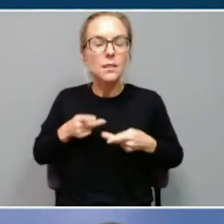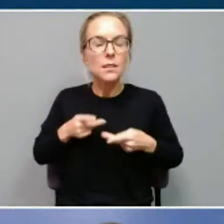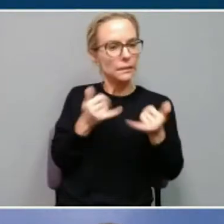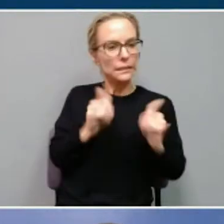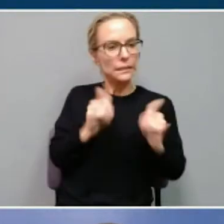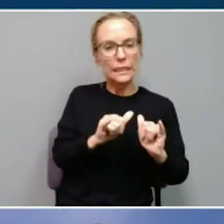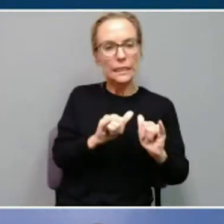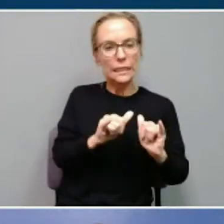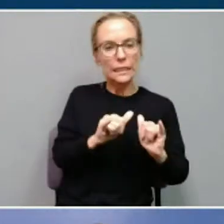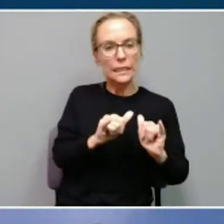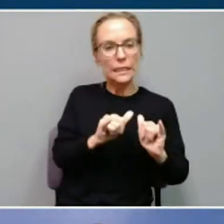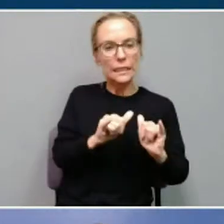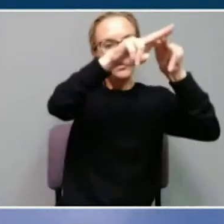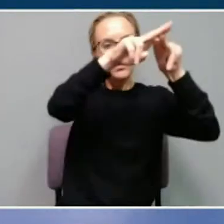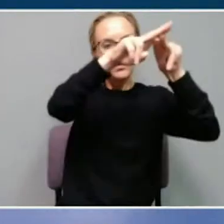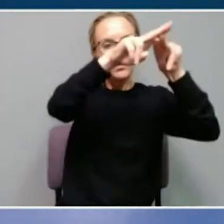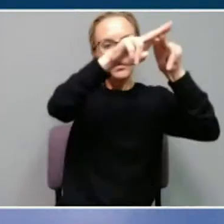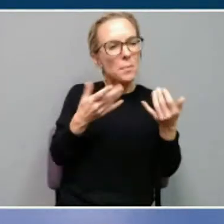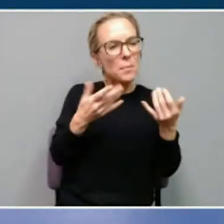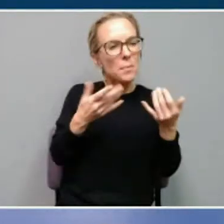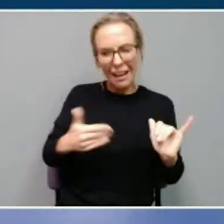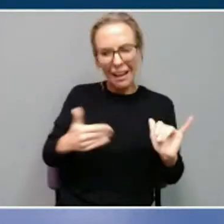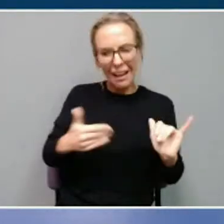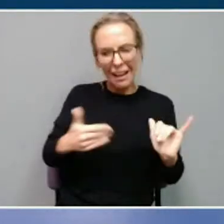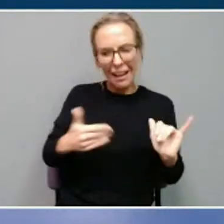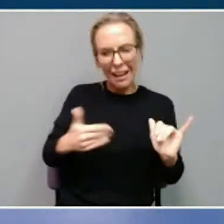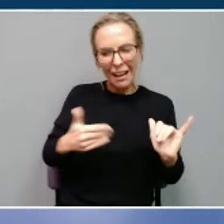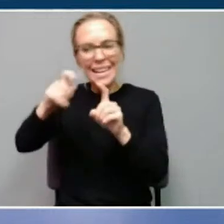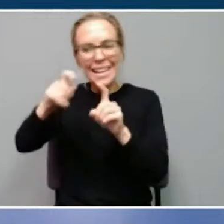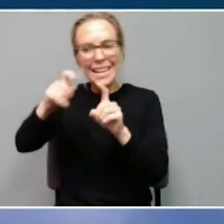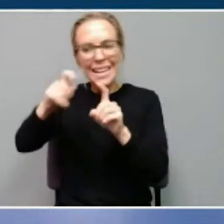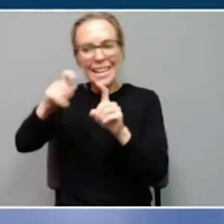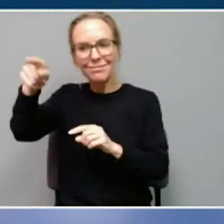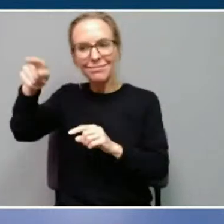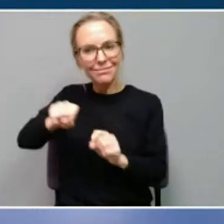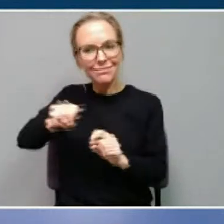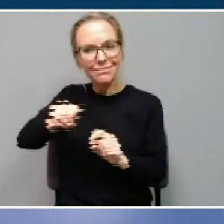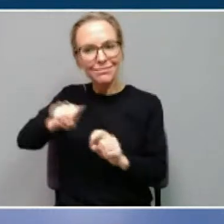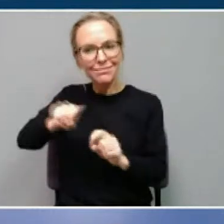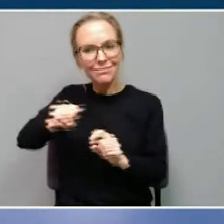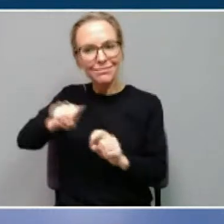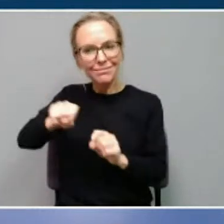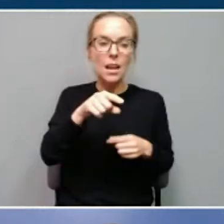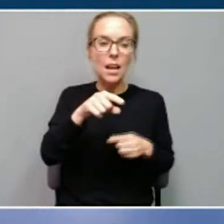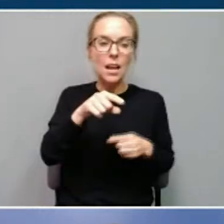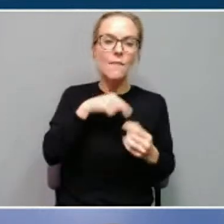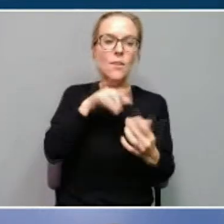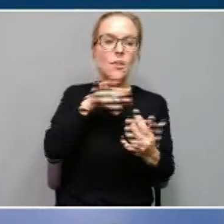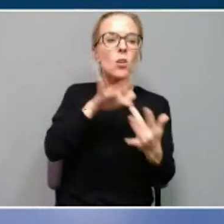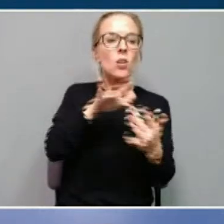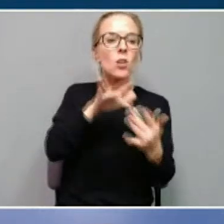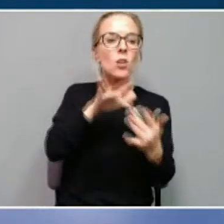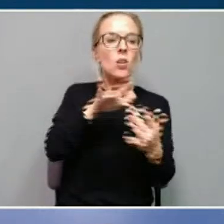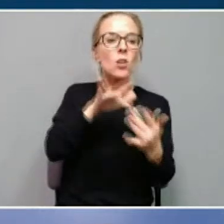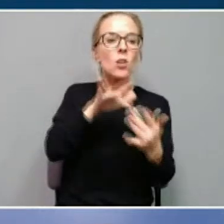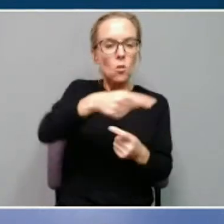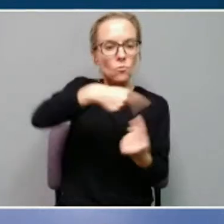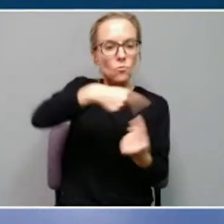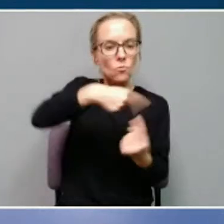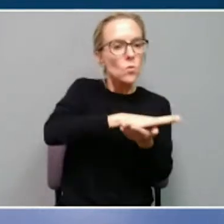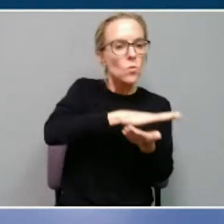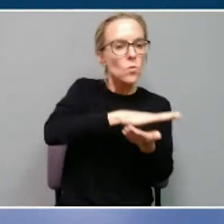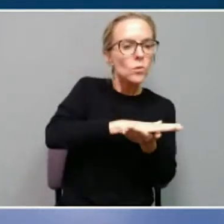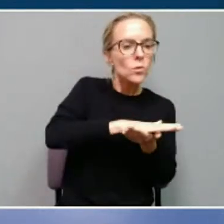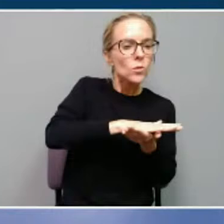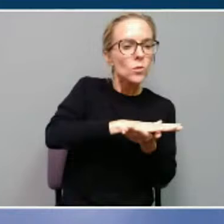there are that many more tests out there, when there's this much contact tracing, especially around schools and families, and thus people are going out and